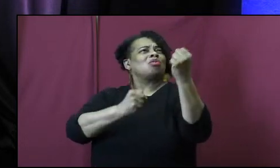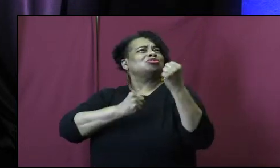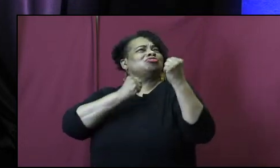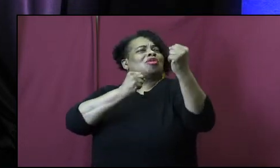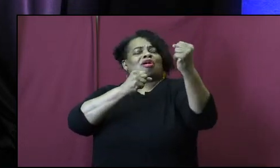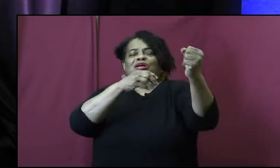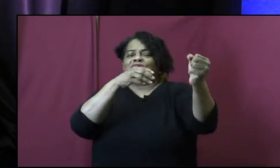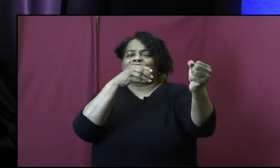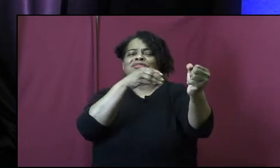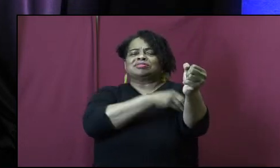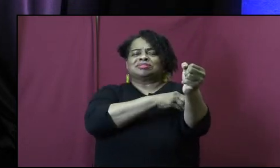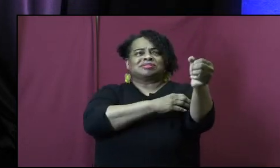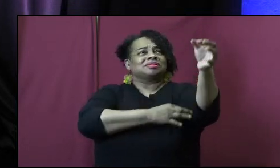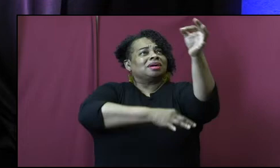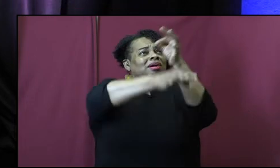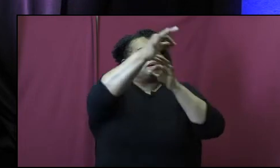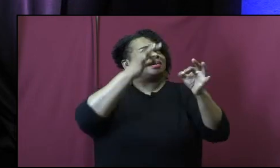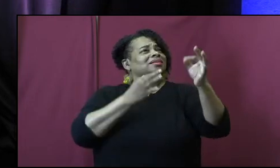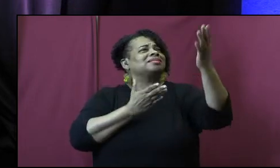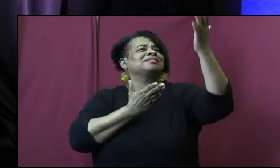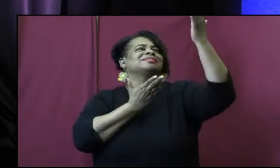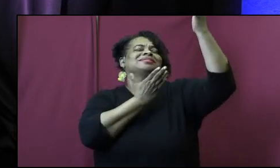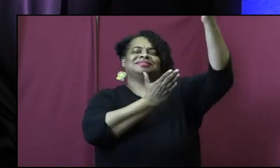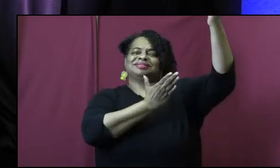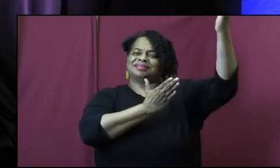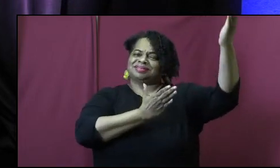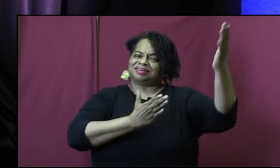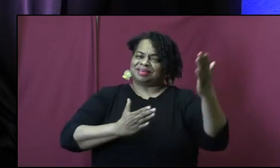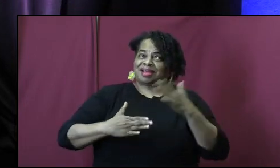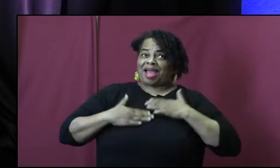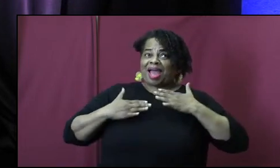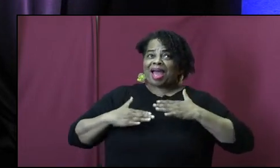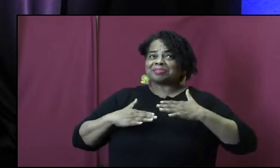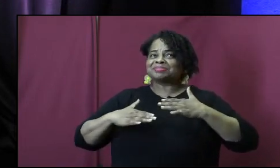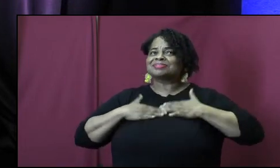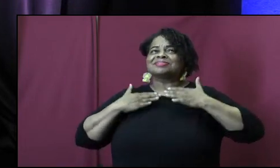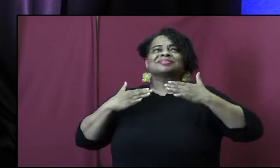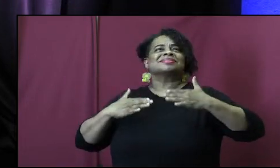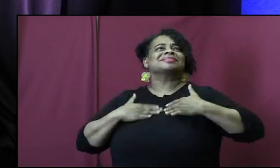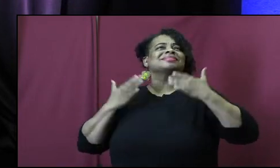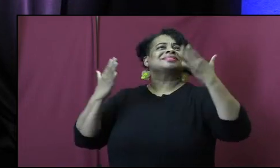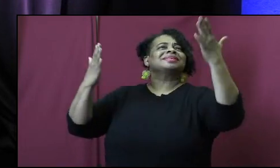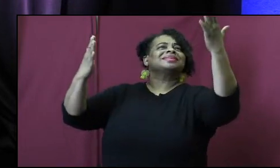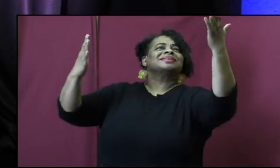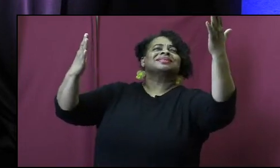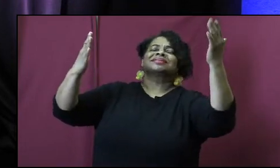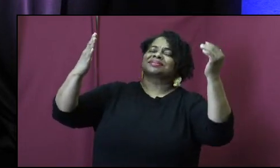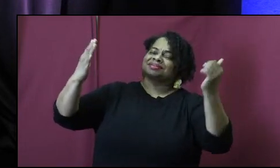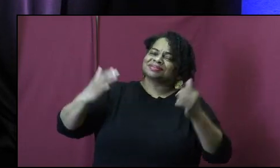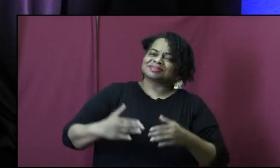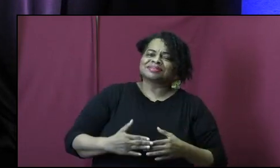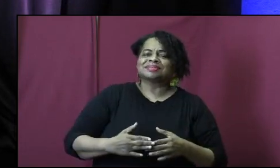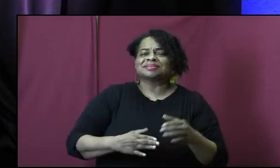would gladly take your joy for my weakness. Give me